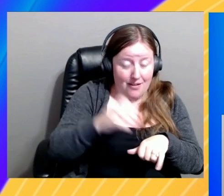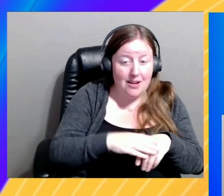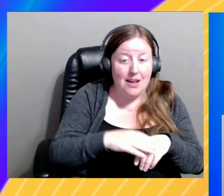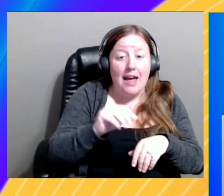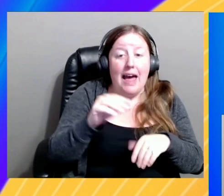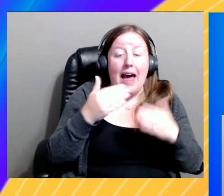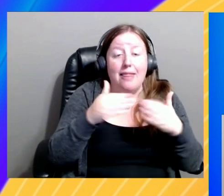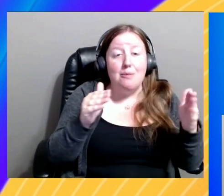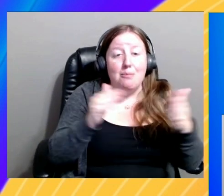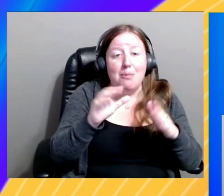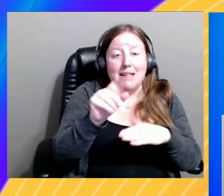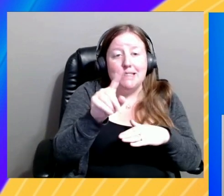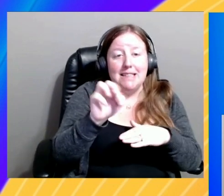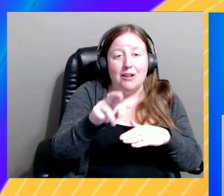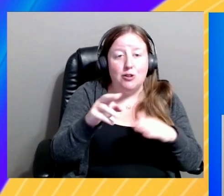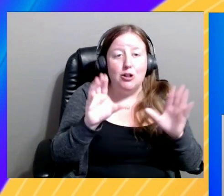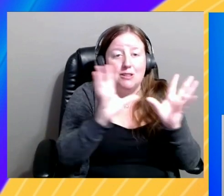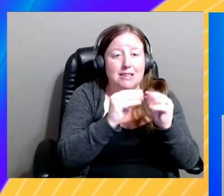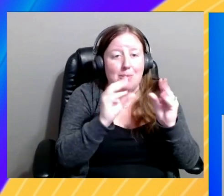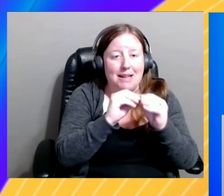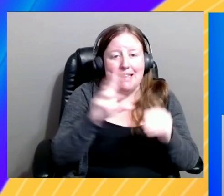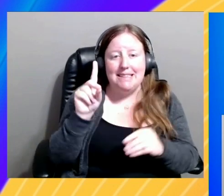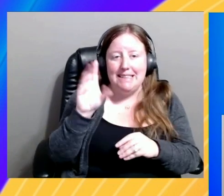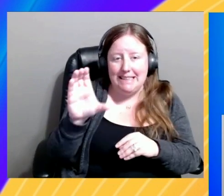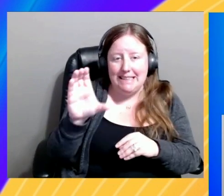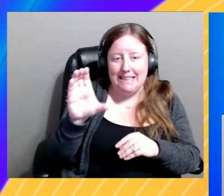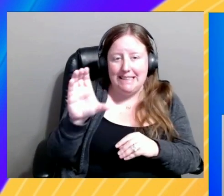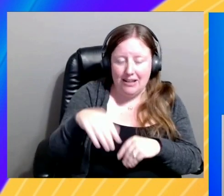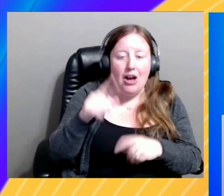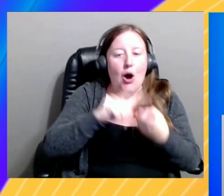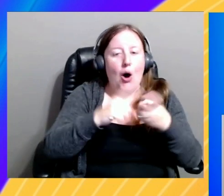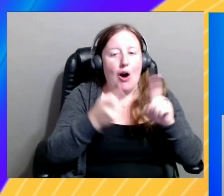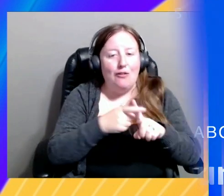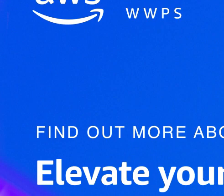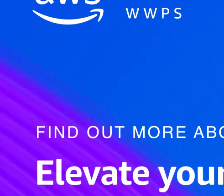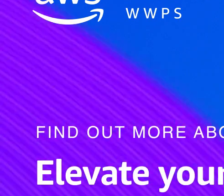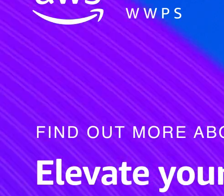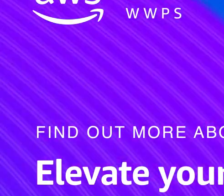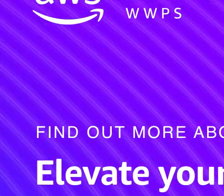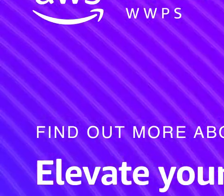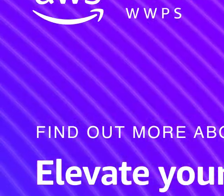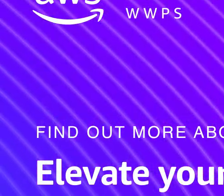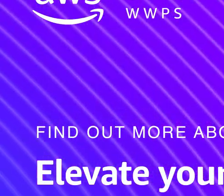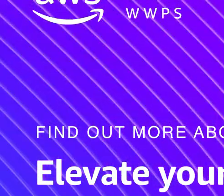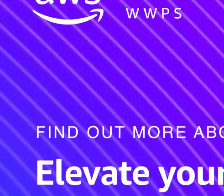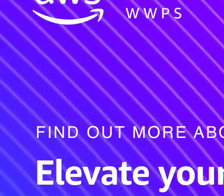Washington, D.C. Back to our friends that are live on the expo floor. Take it easy.